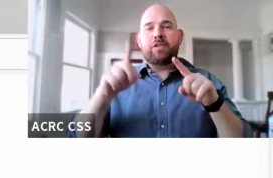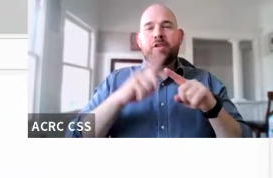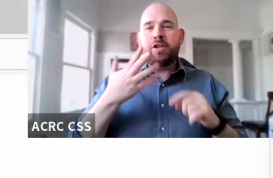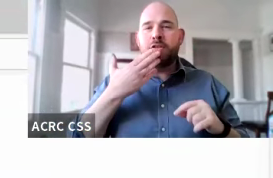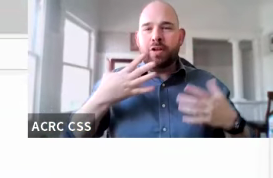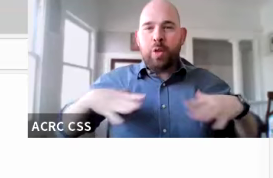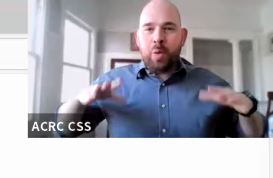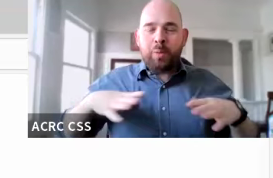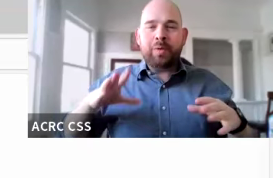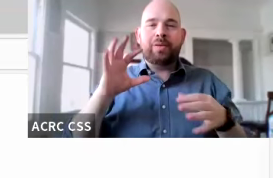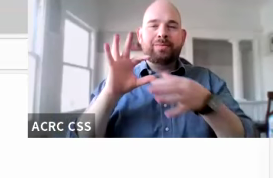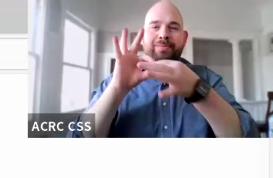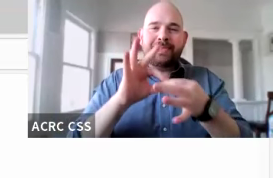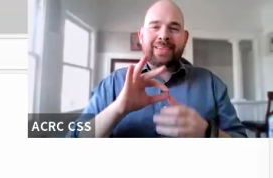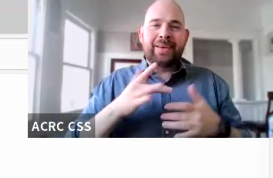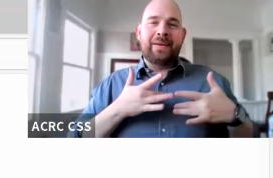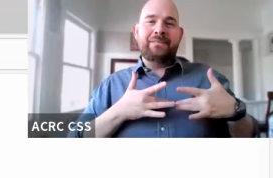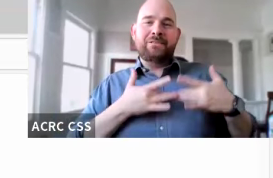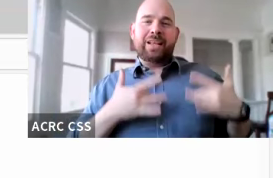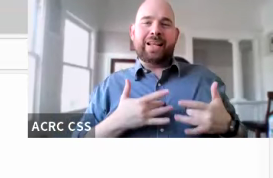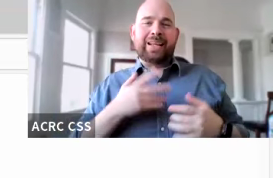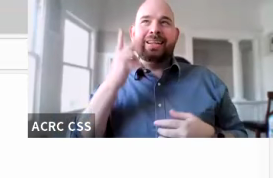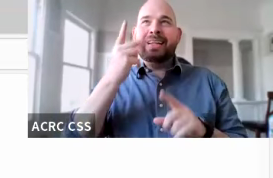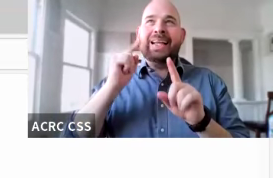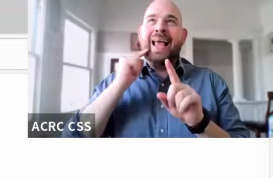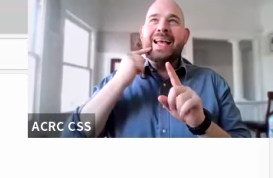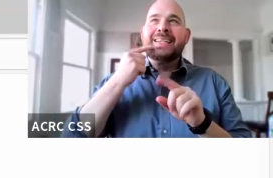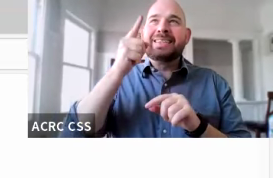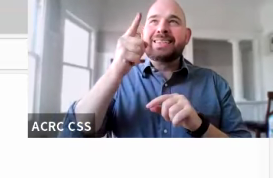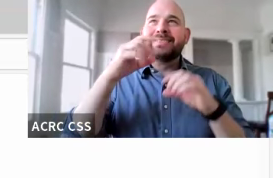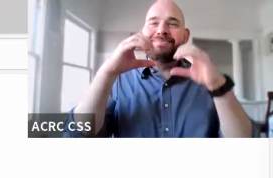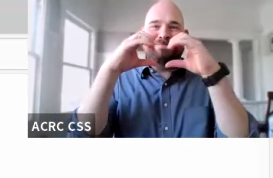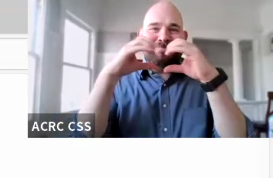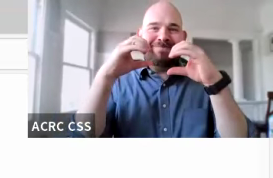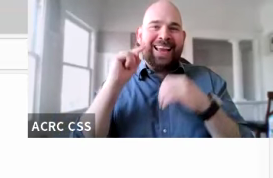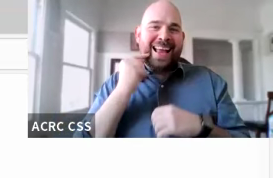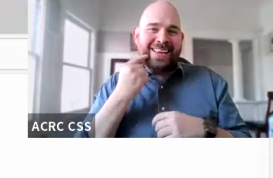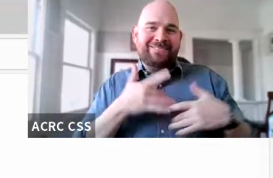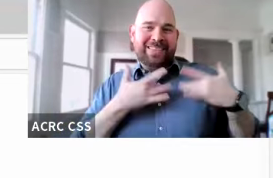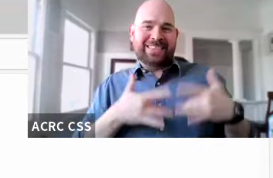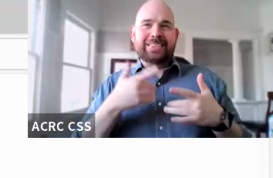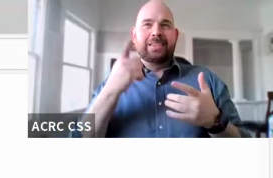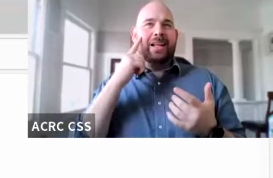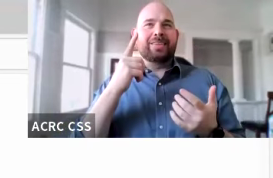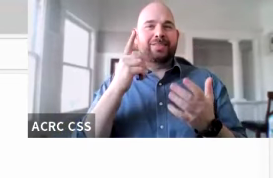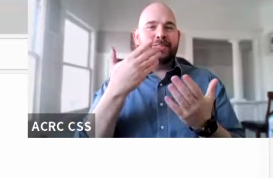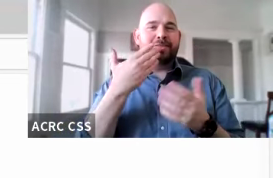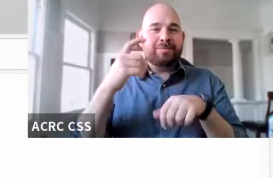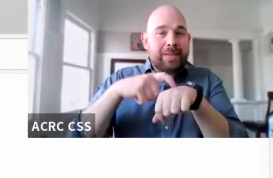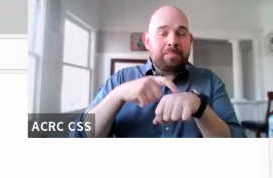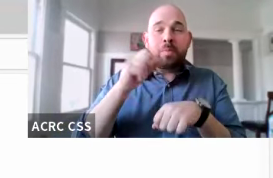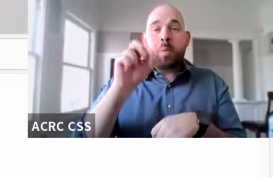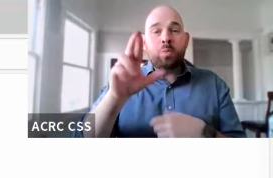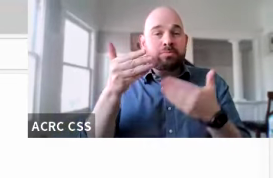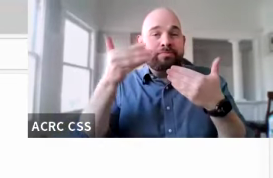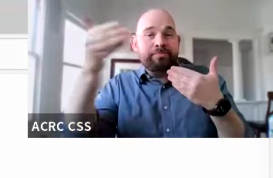With Valentine's Day coming up, they have different colored shirts that are specifically for Valentine's Day. You can see like the